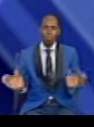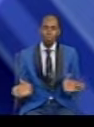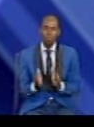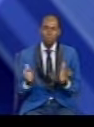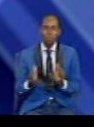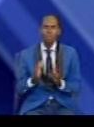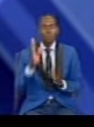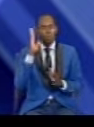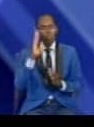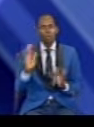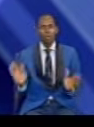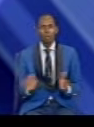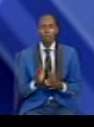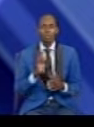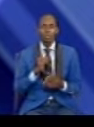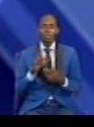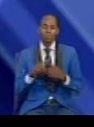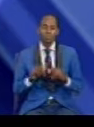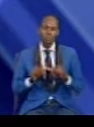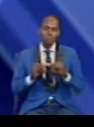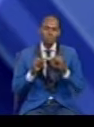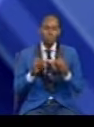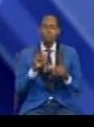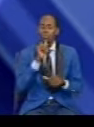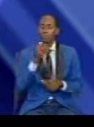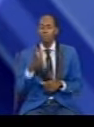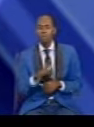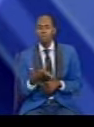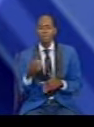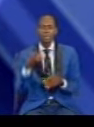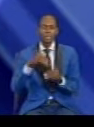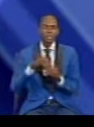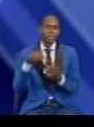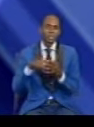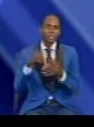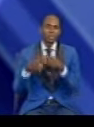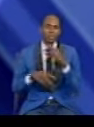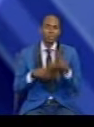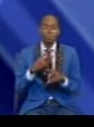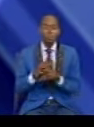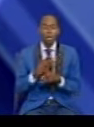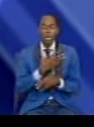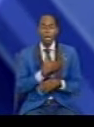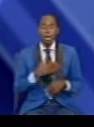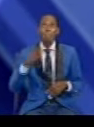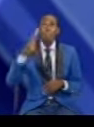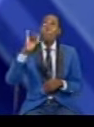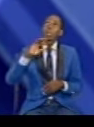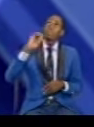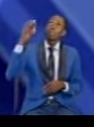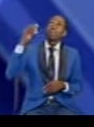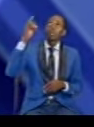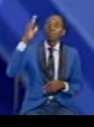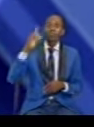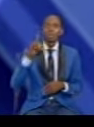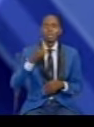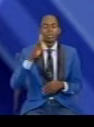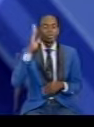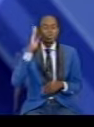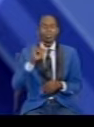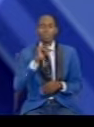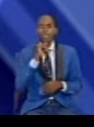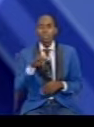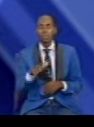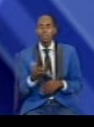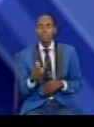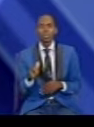us to continue uncompromisingly on this world. And by the grace of God, you will not compromise. May I say